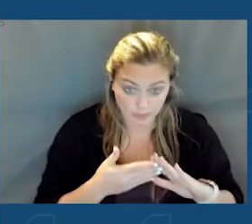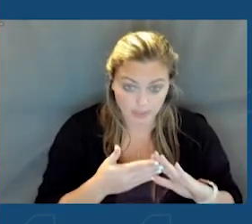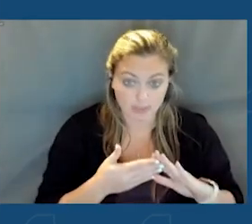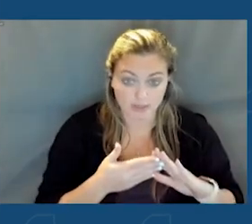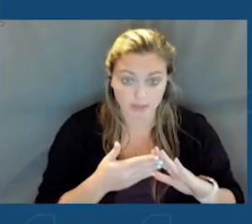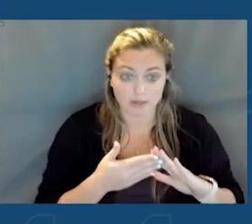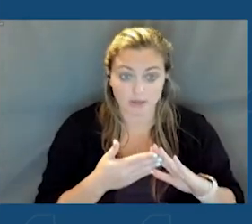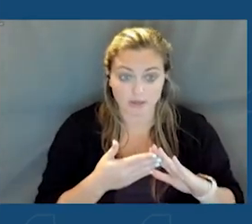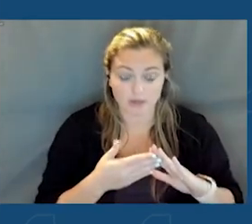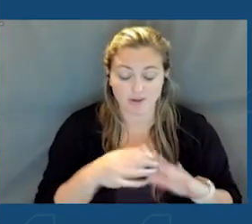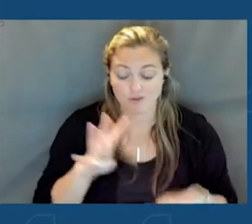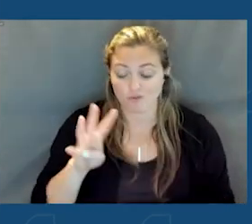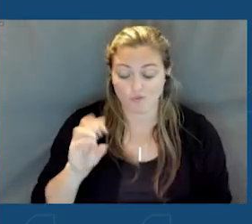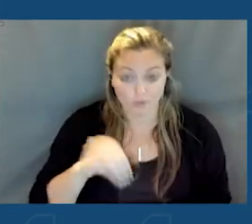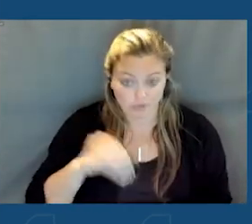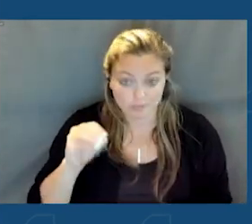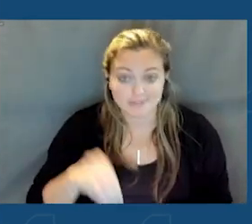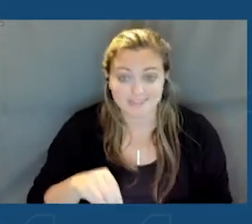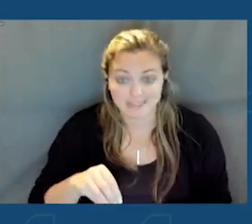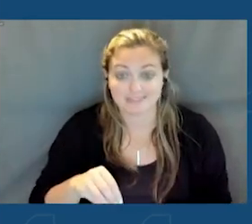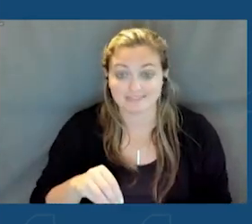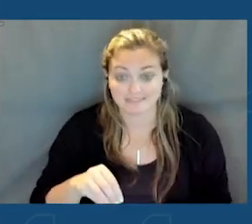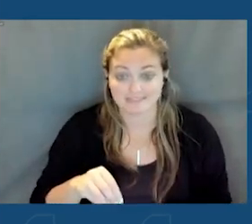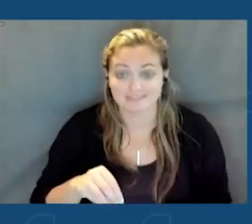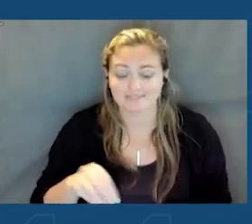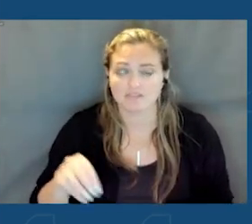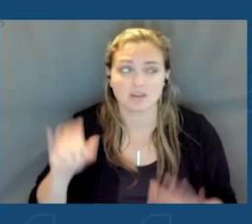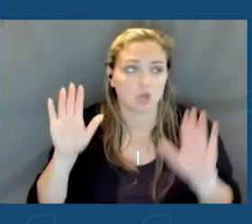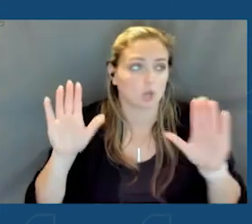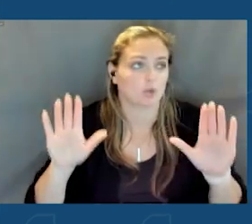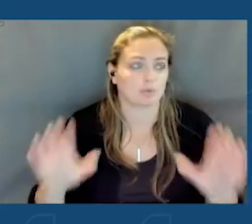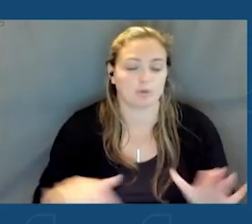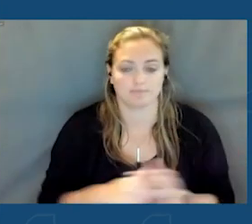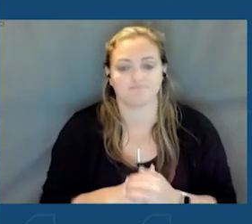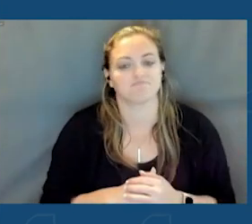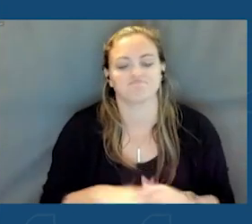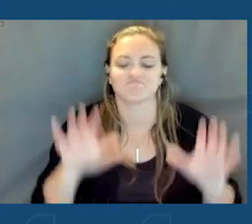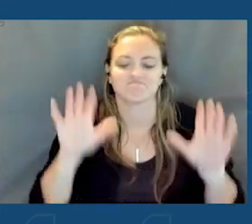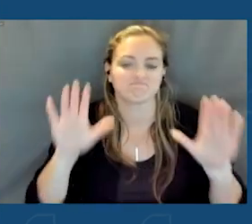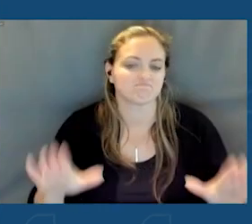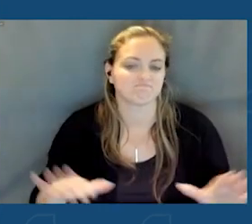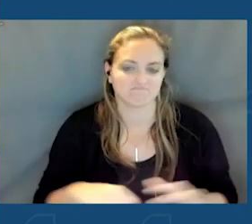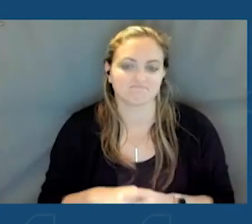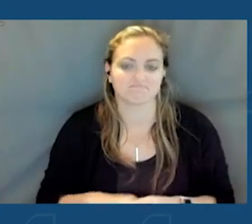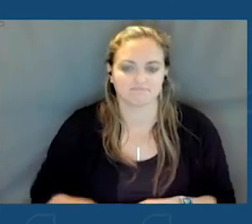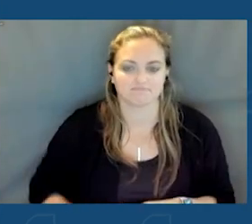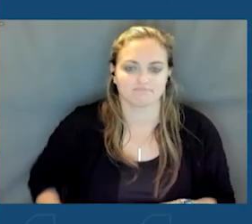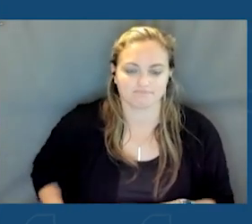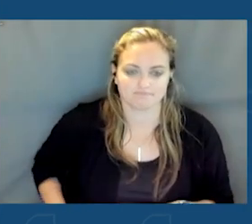of 40%. That is incredible. Incredible.